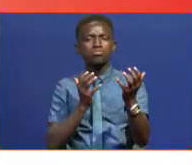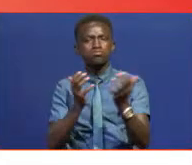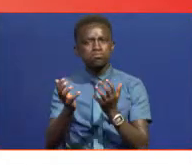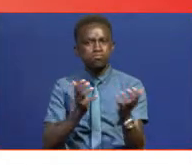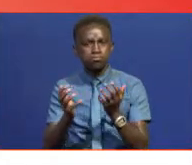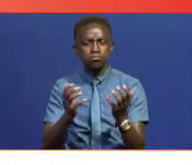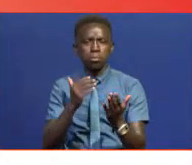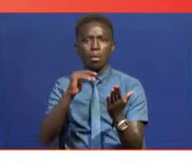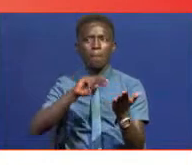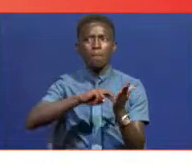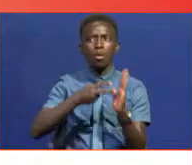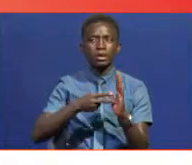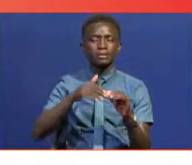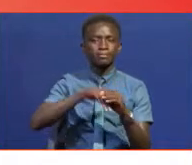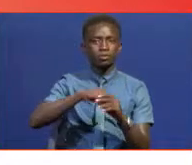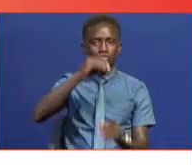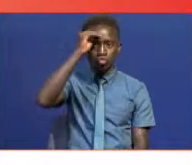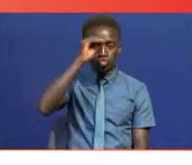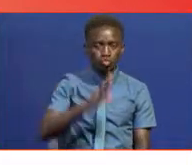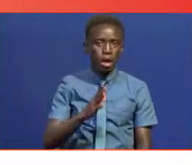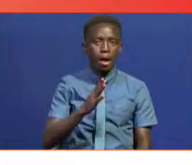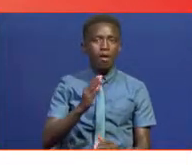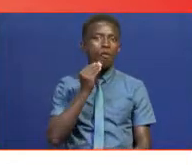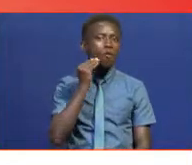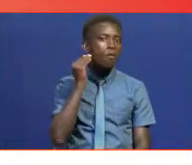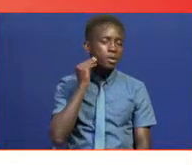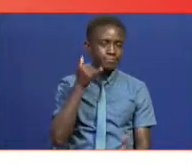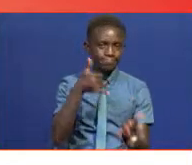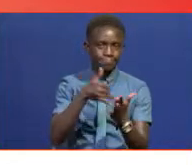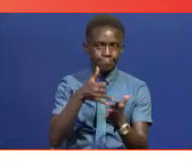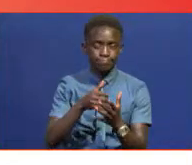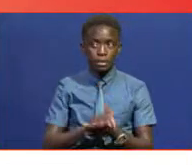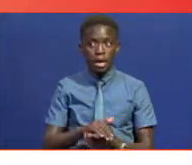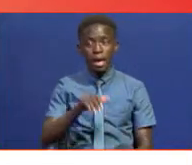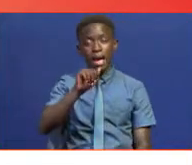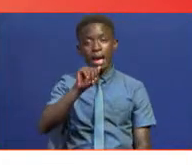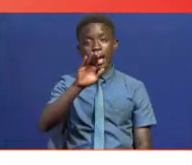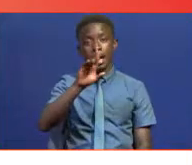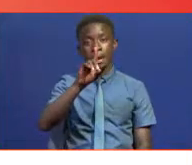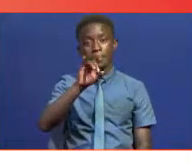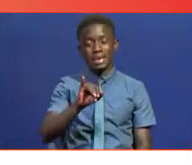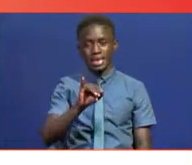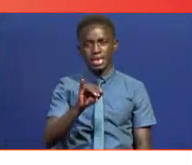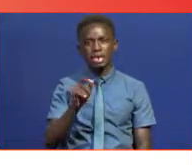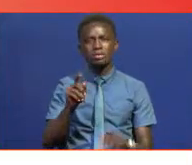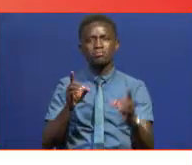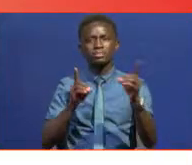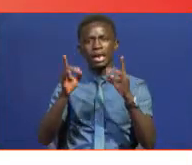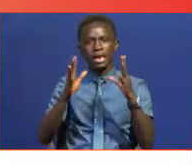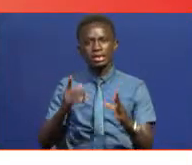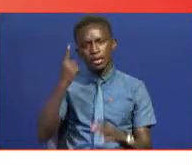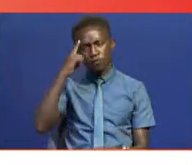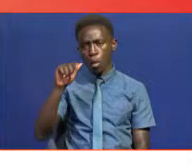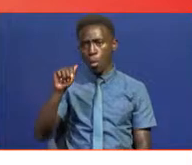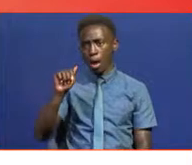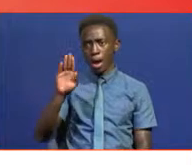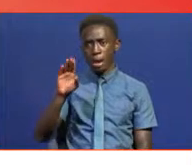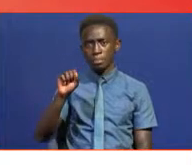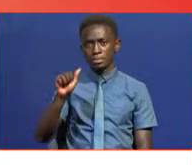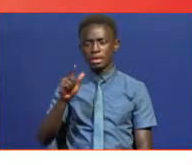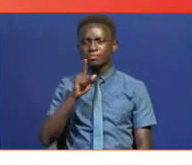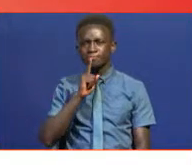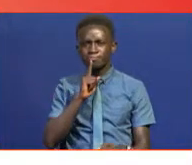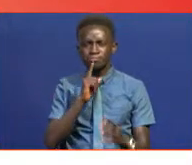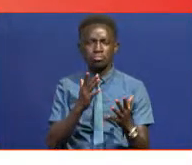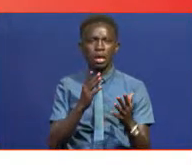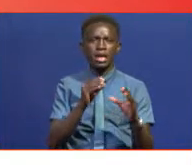student accommodation. Absa Bank Kenya Managing Director Abdi Mohamed said through strategic property investments and